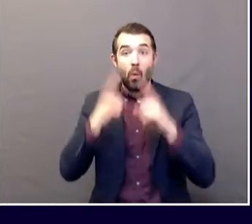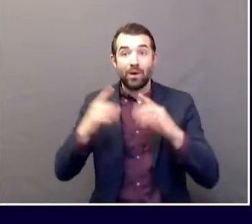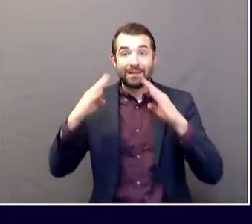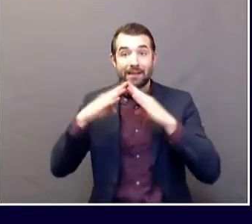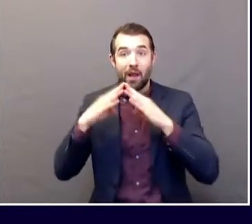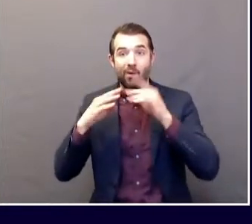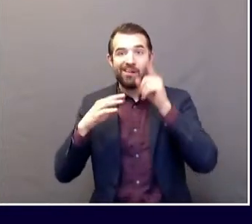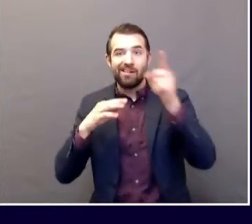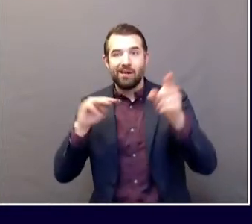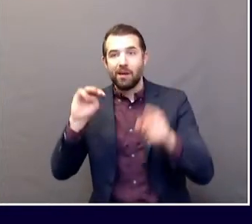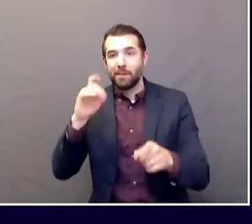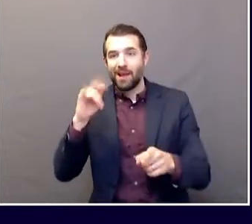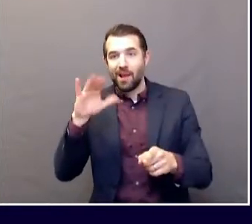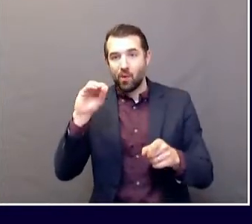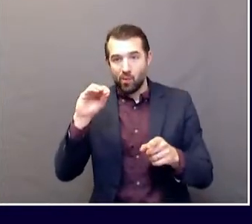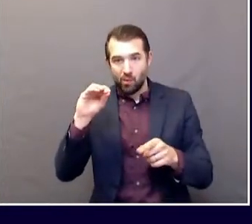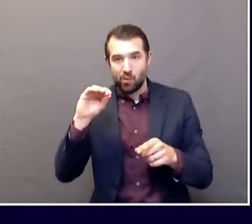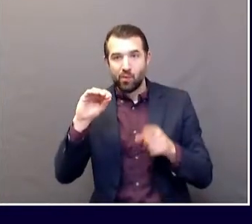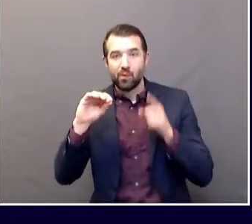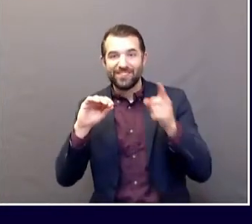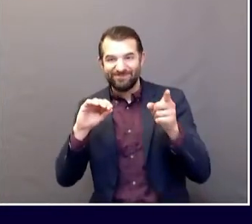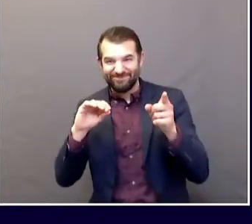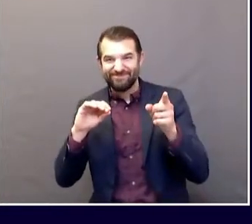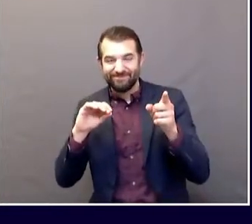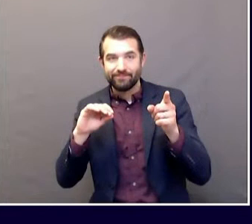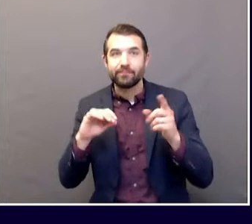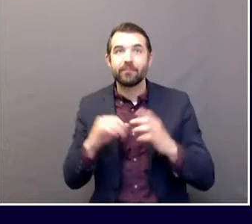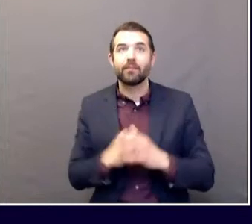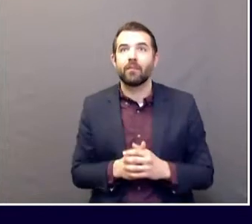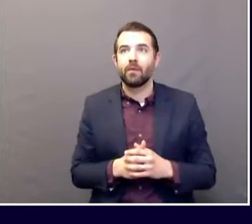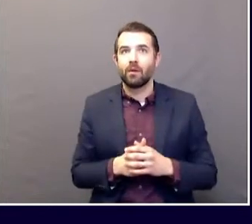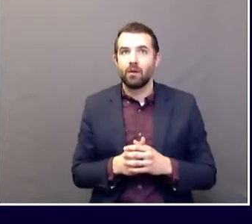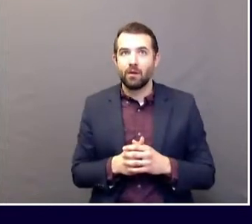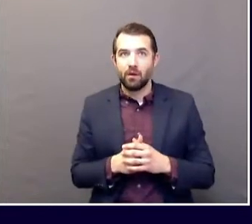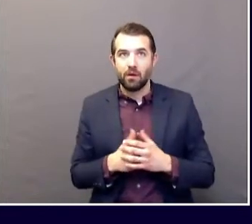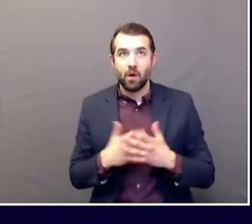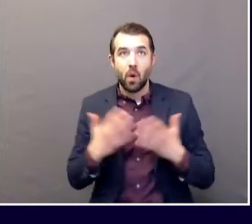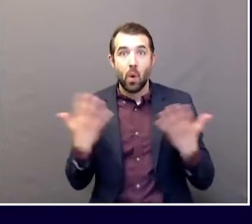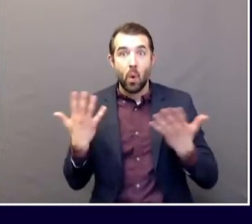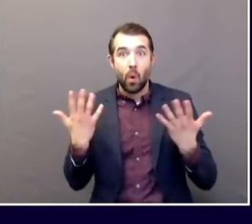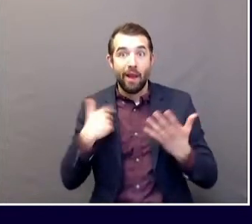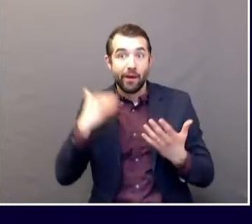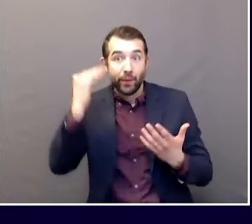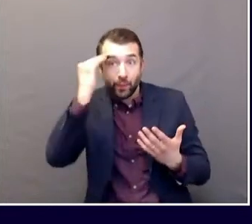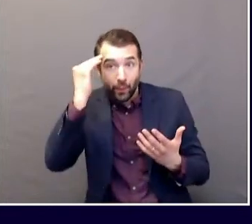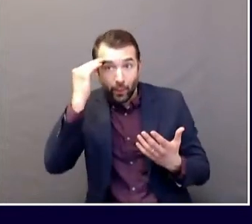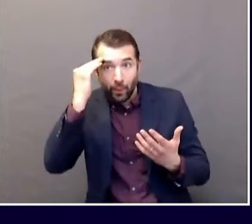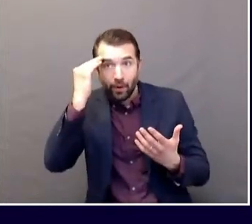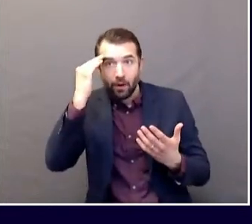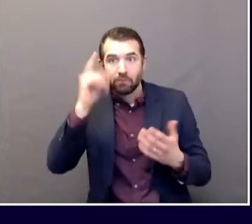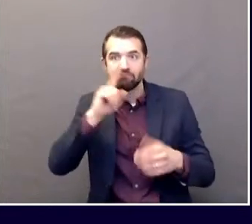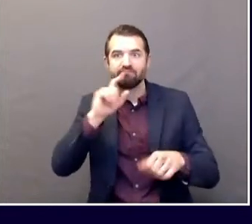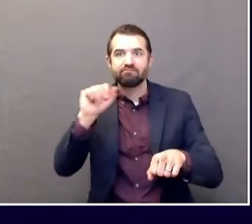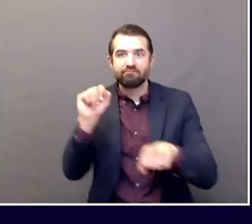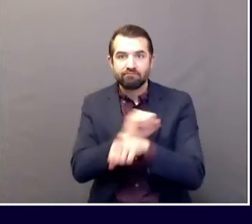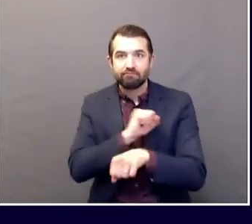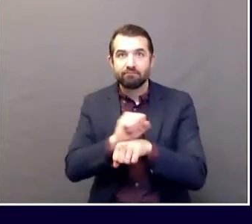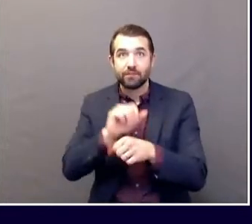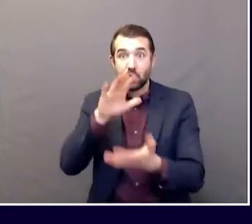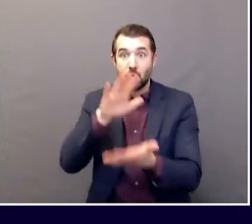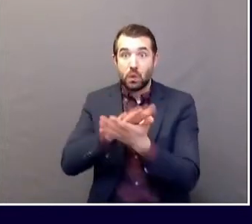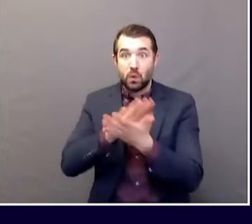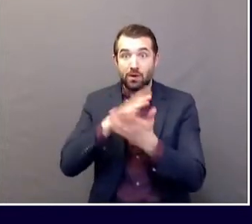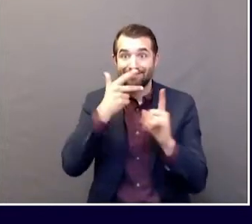I'm aware, no such doses were administered, but we will check on that. I just want to be clear factually. But more